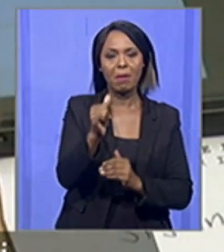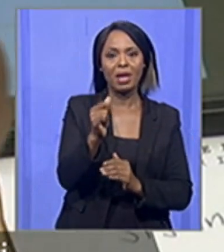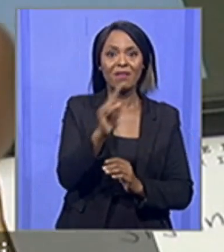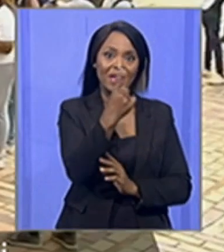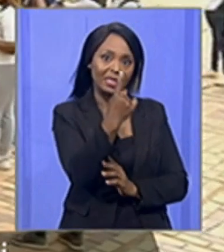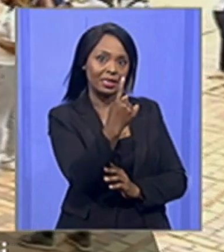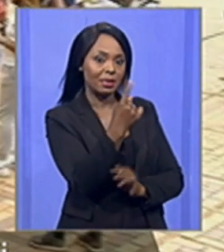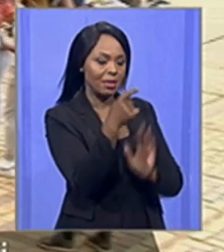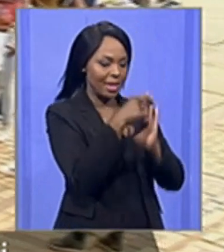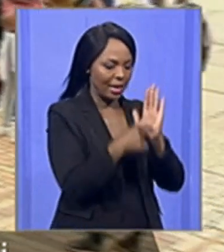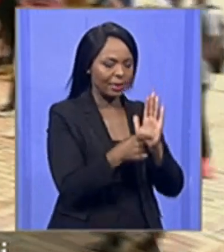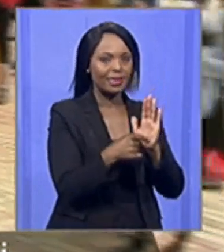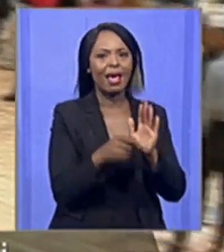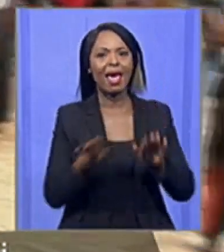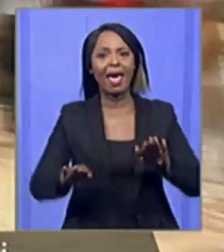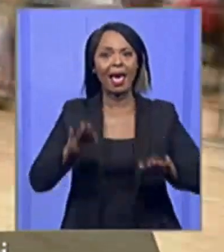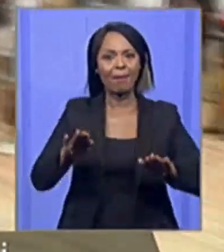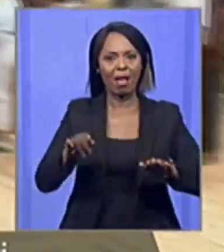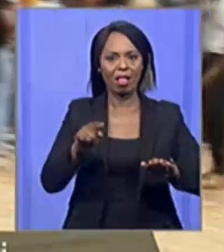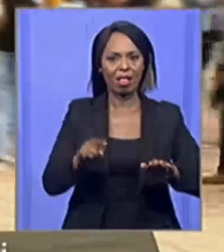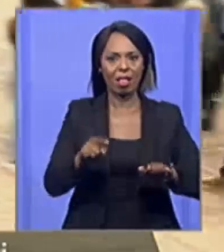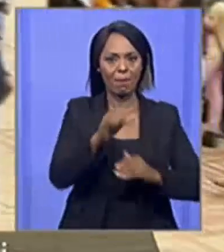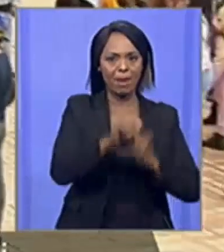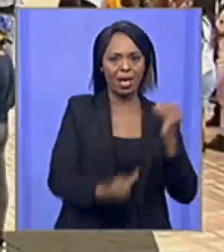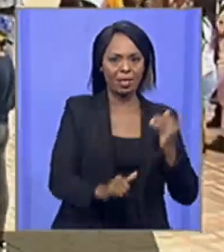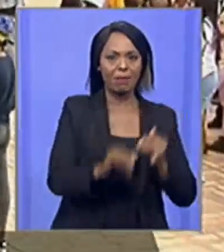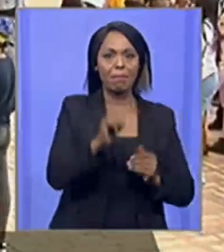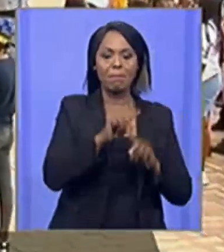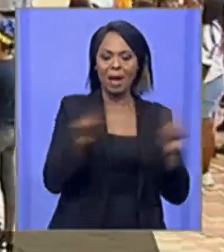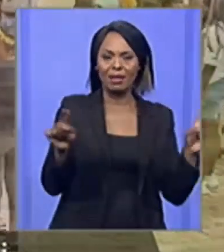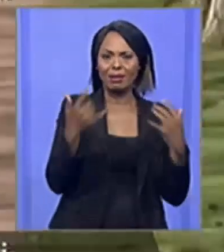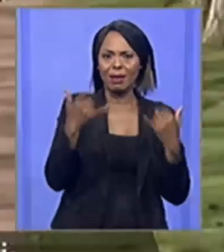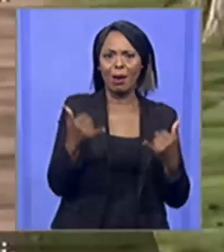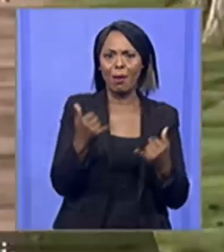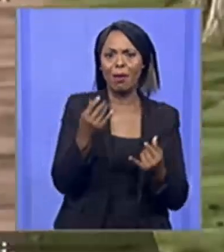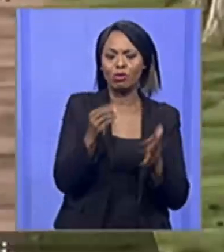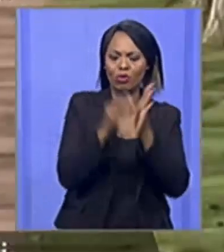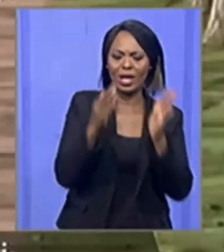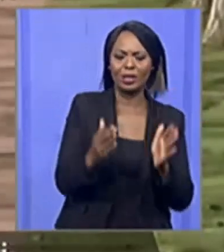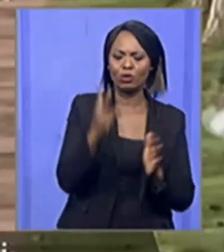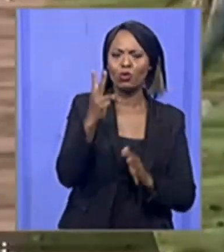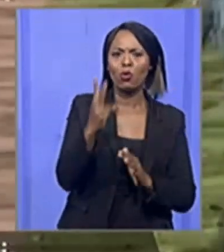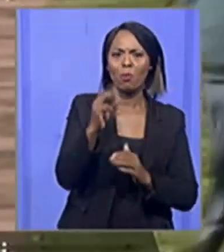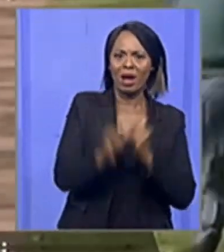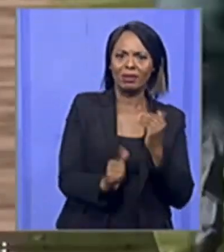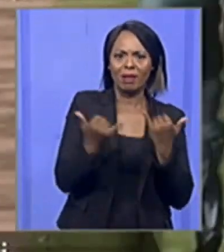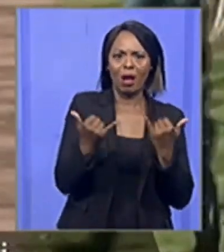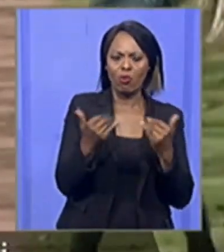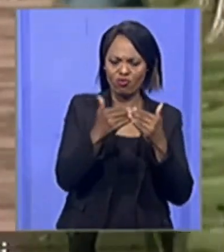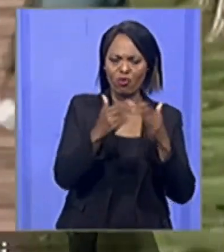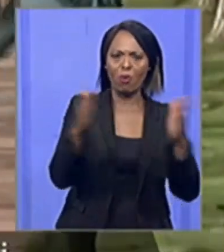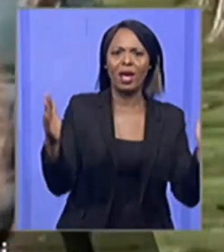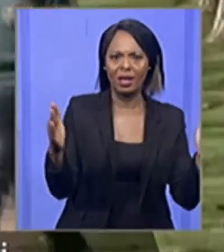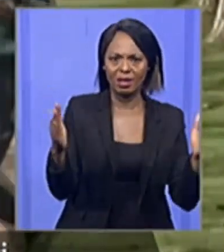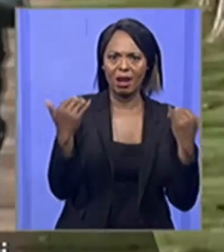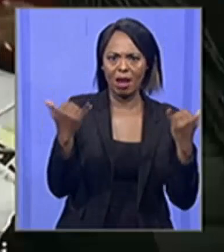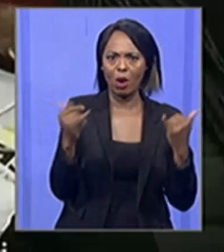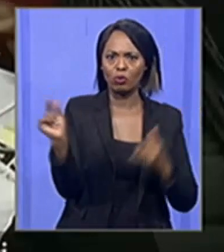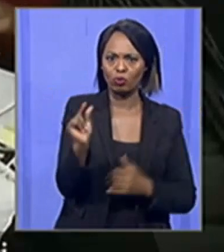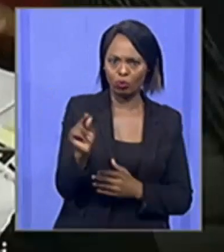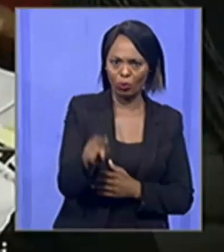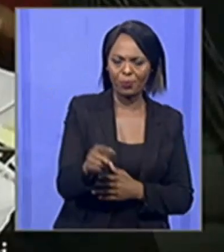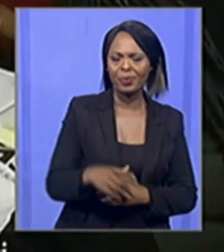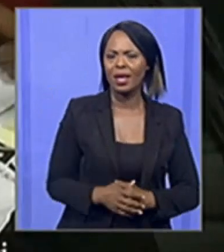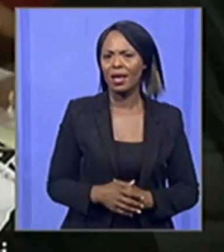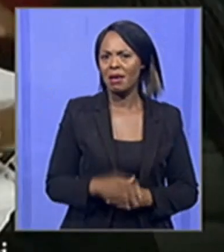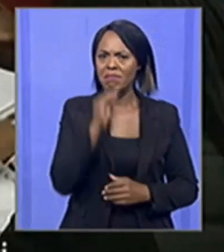e leng gore re šetše le dikgwedi e tee go iša go tšepedi bana ba di-collegeng ba butši na le sa emela kgwedi gore